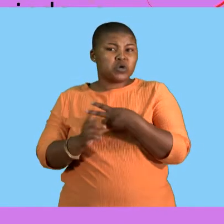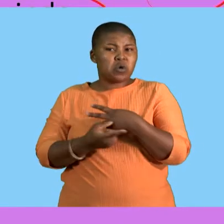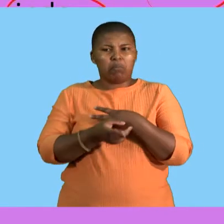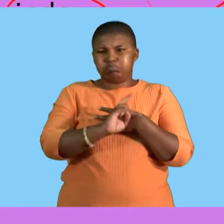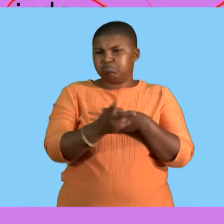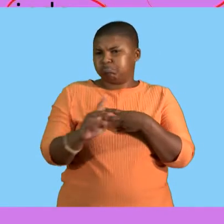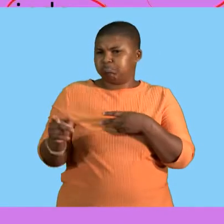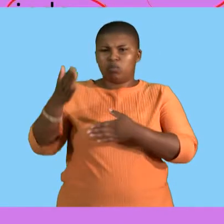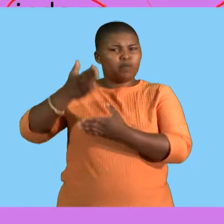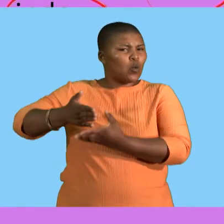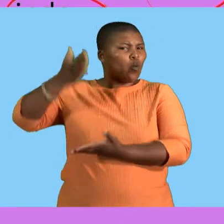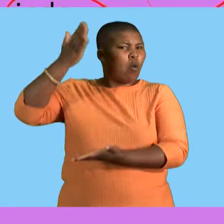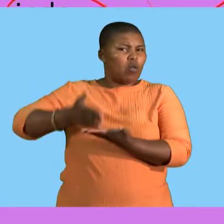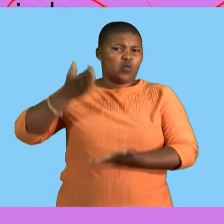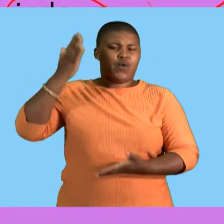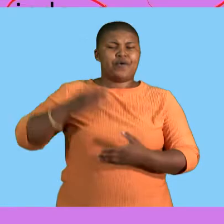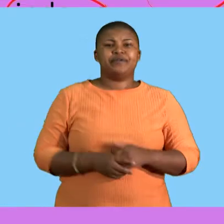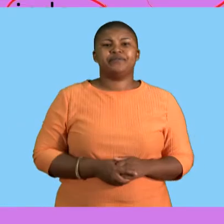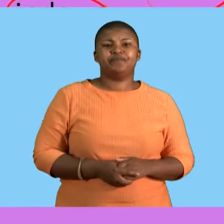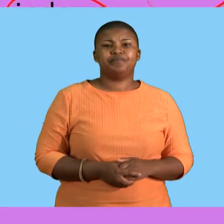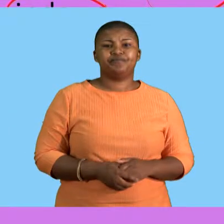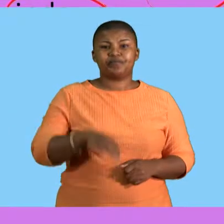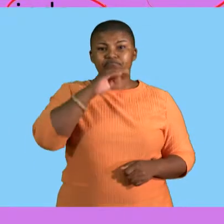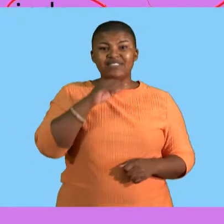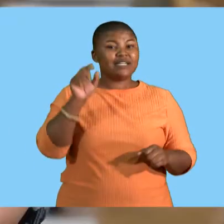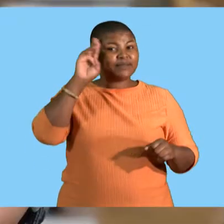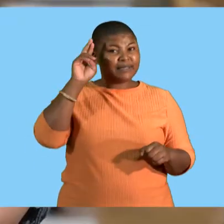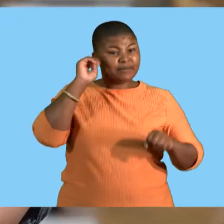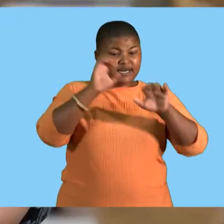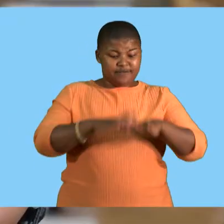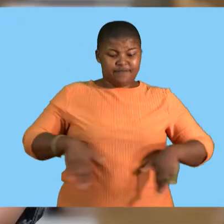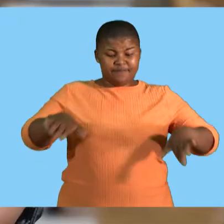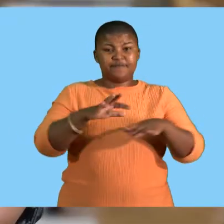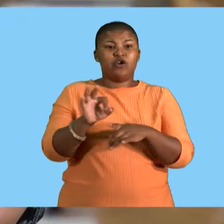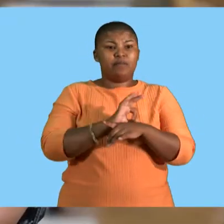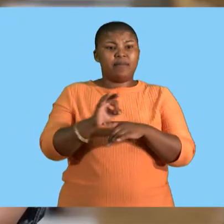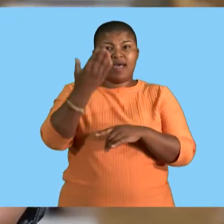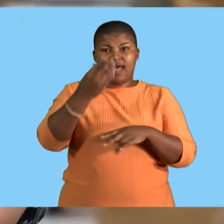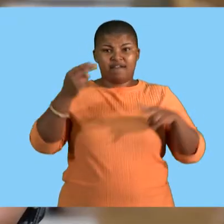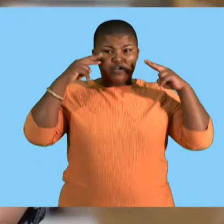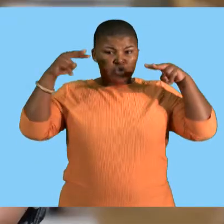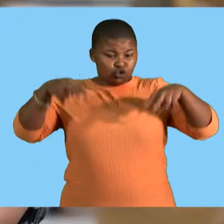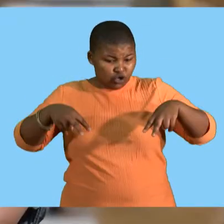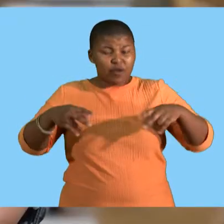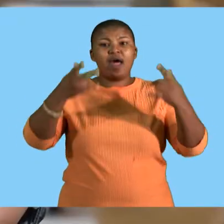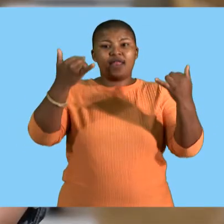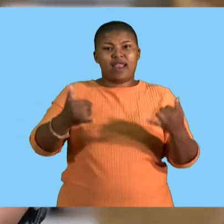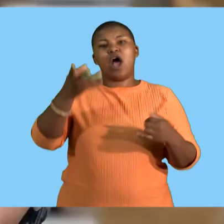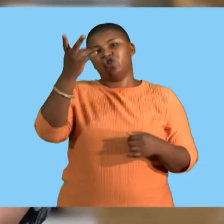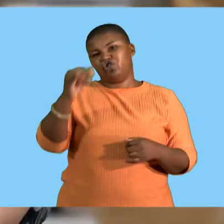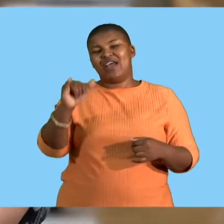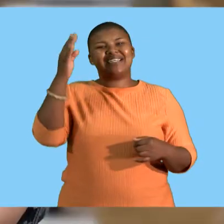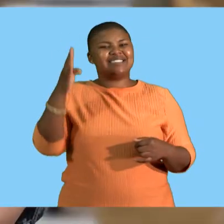windows and doors. So now, instead of having a top view like a floor plan, we are now looking at